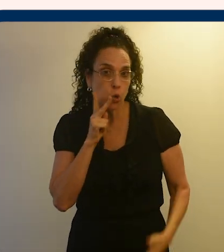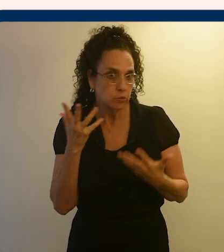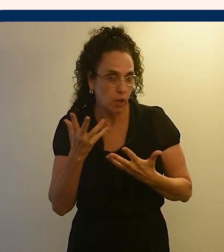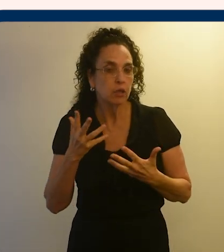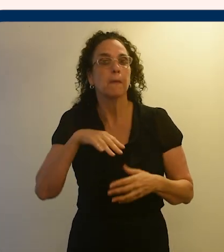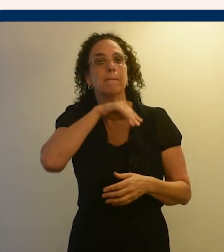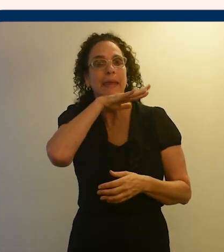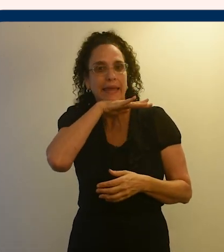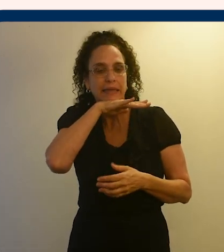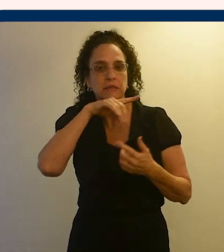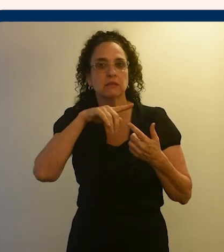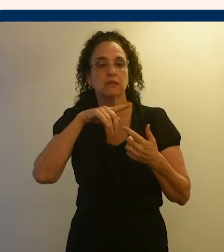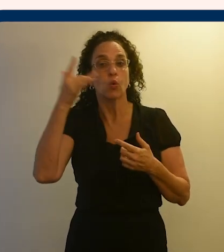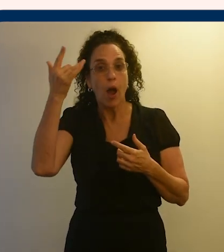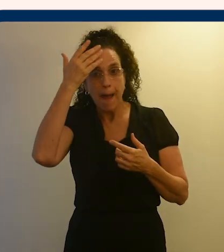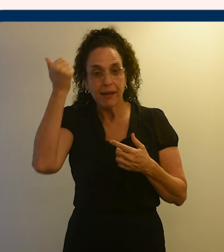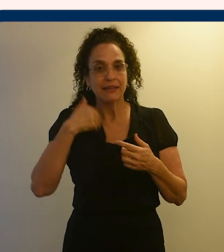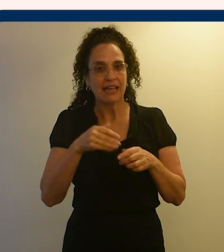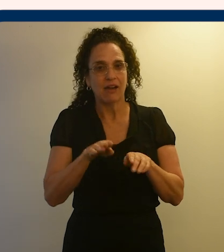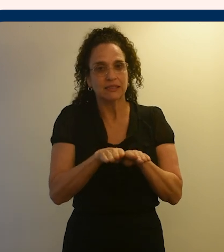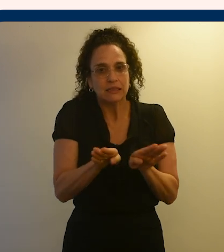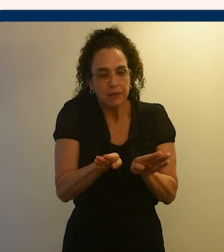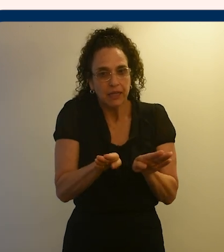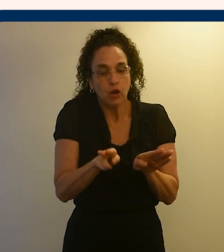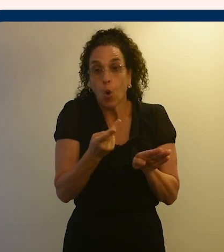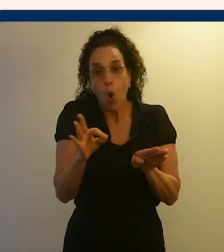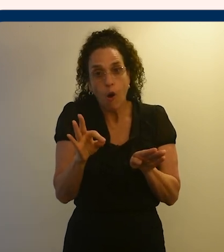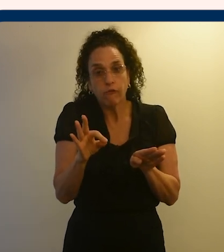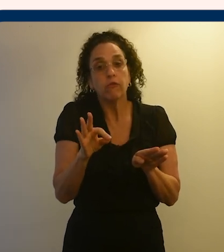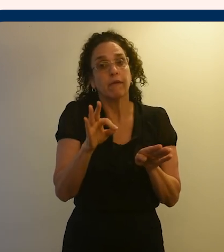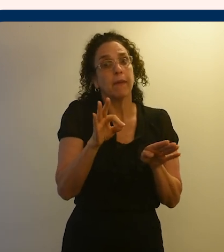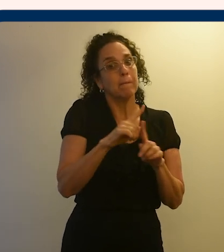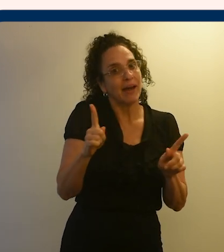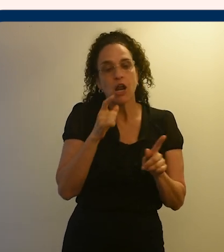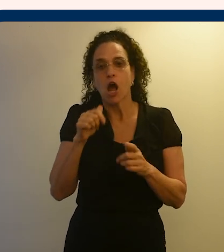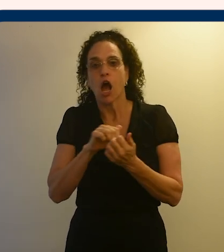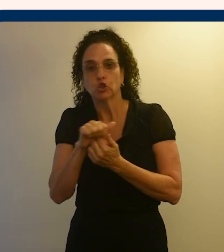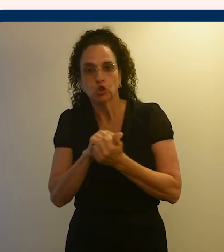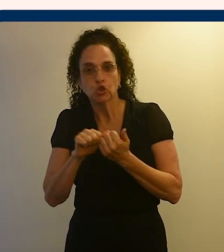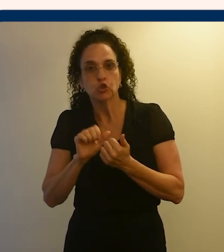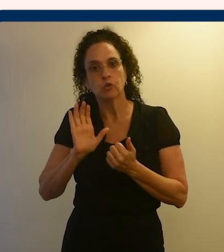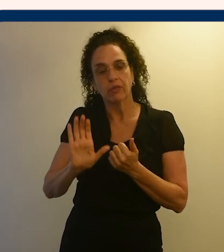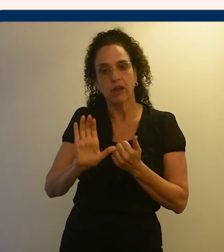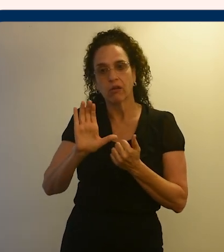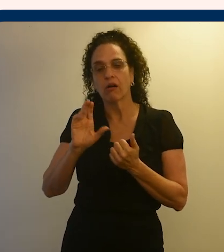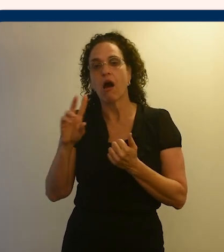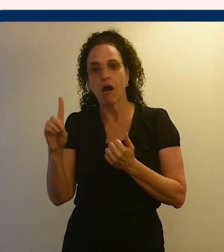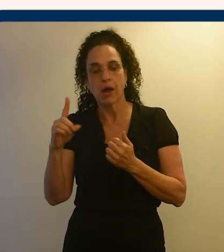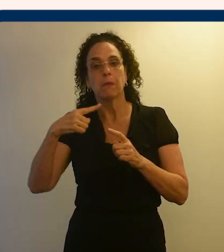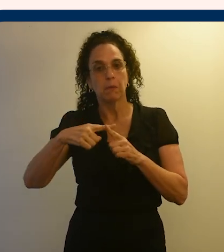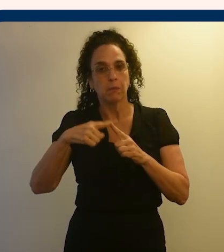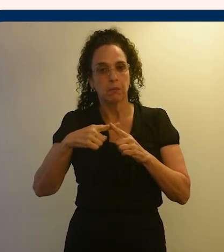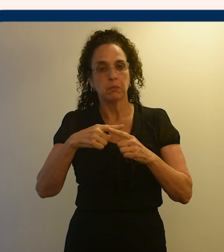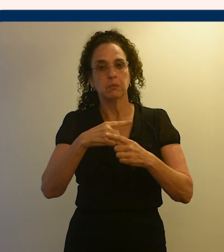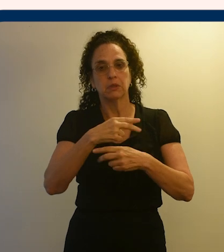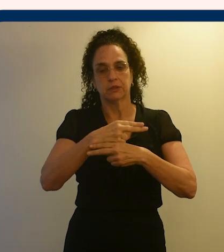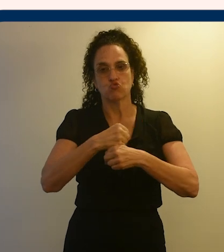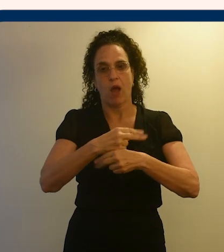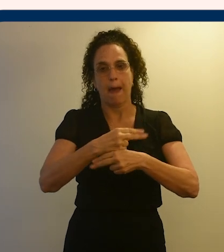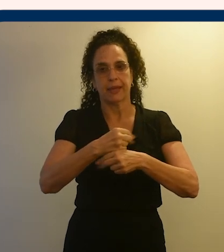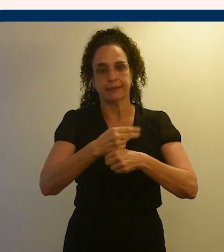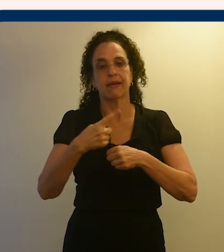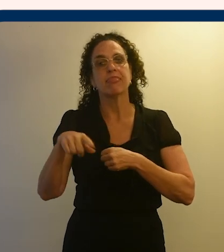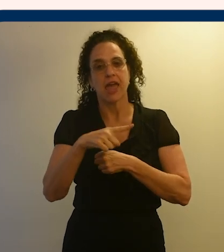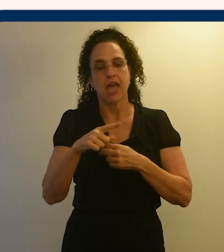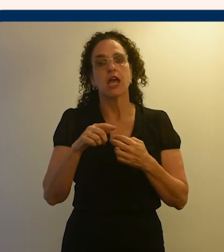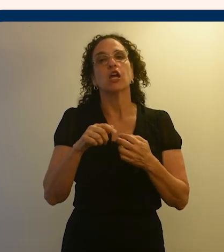having split hooves but not chewing their cud, and rabbits for chewing their cud but not having split hooves.